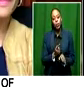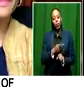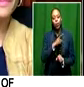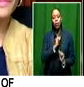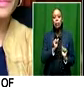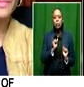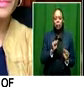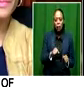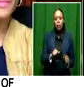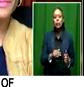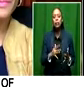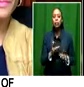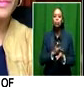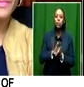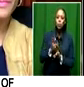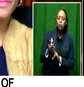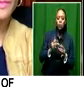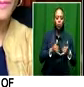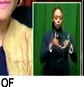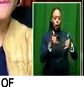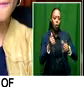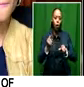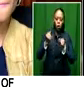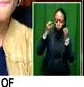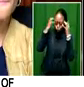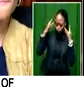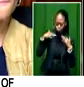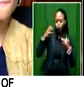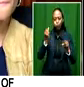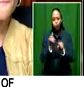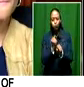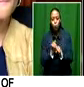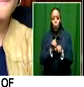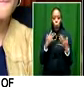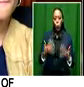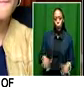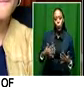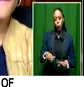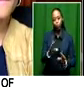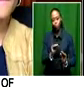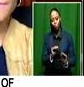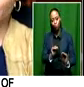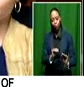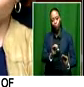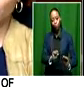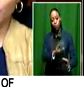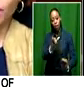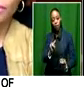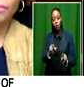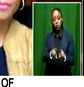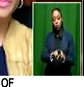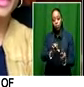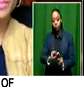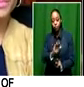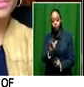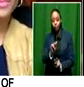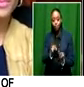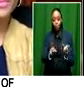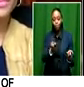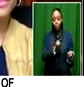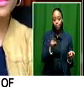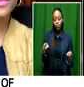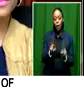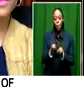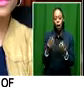great to win awards and work tirelessly towards educating South Africa and South Africans. However, when we